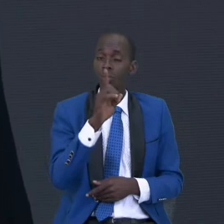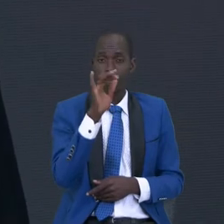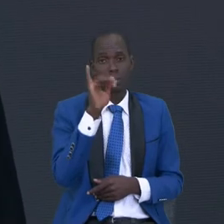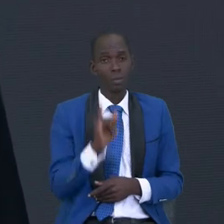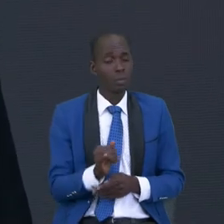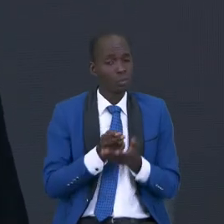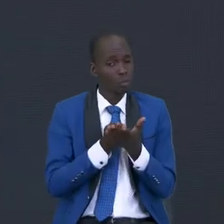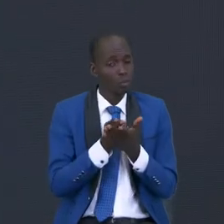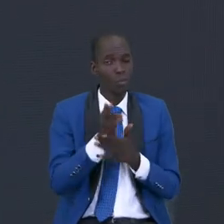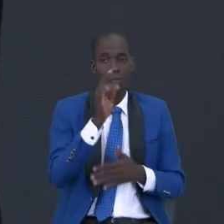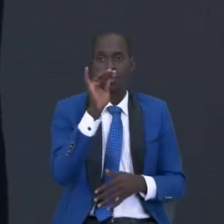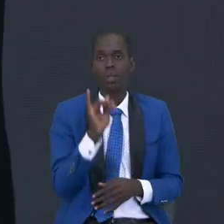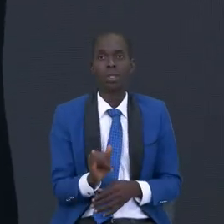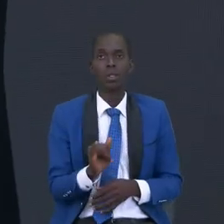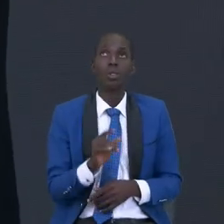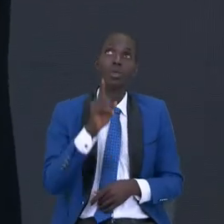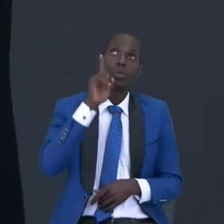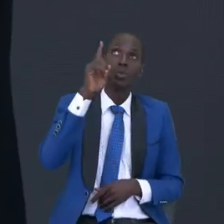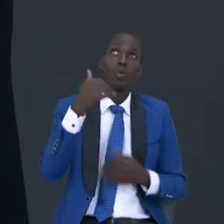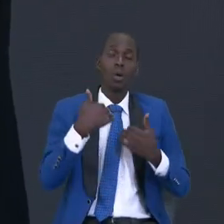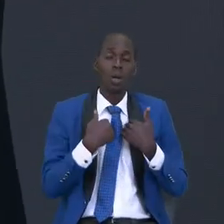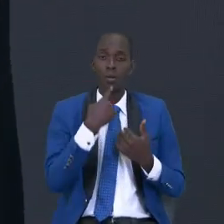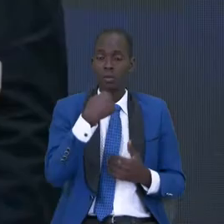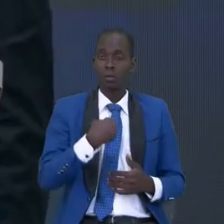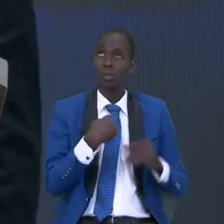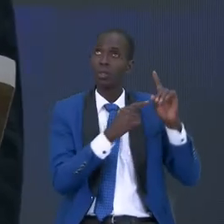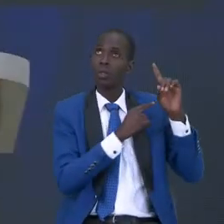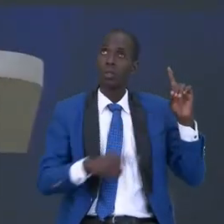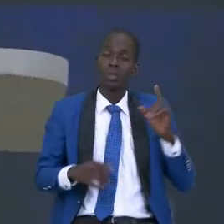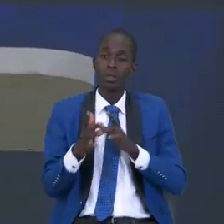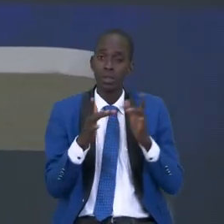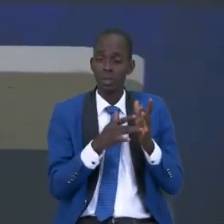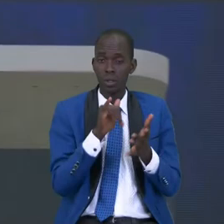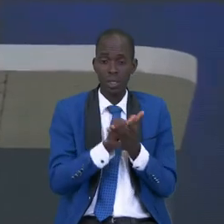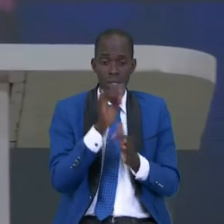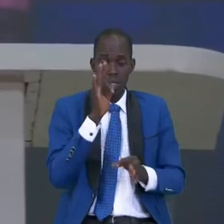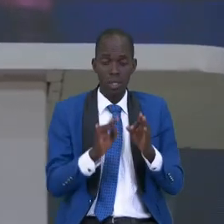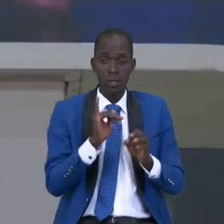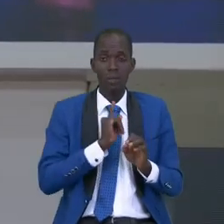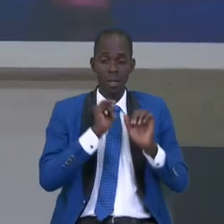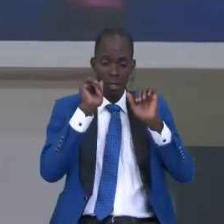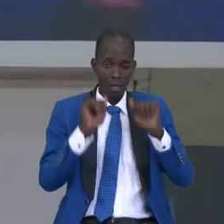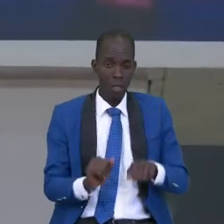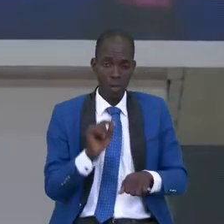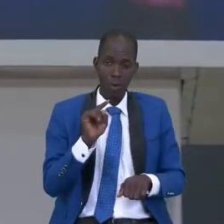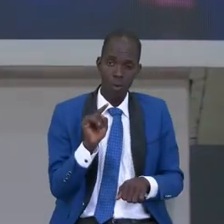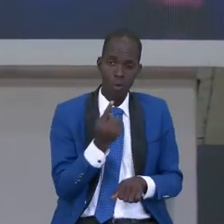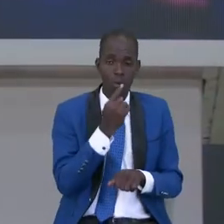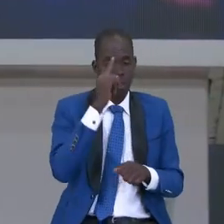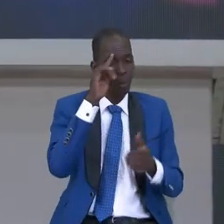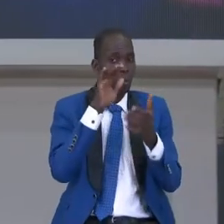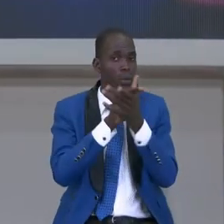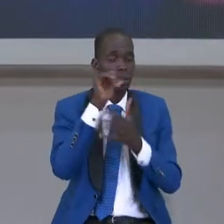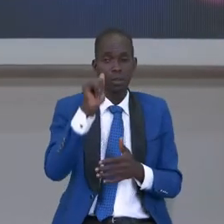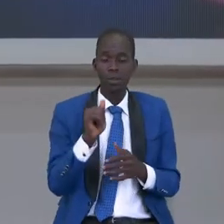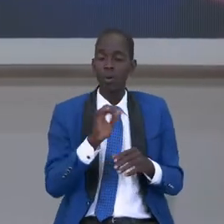honestly, you have told me, Lord Jesus, that if I can only believe, all things,